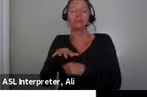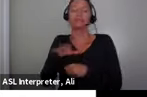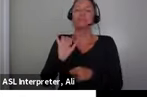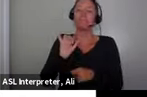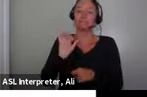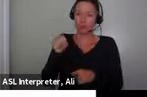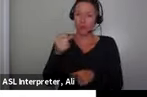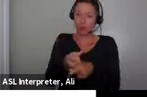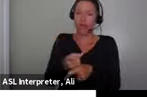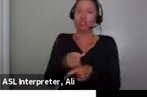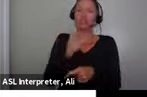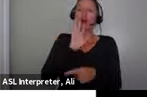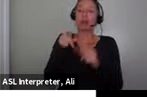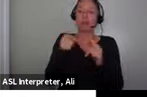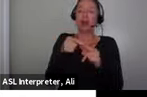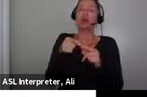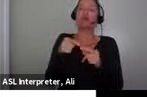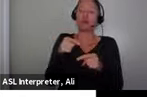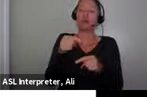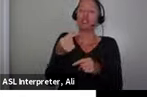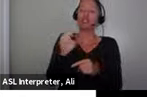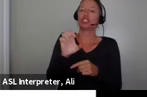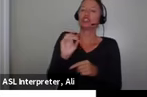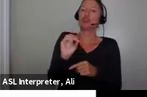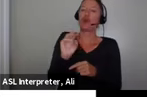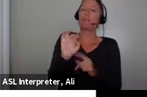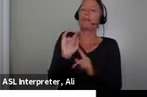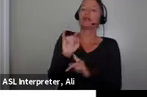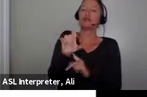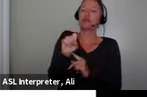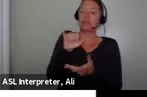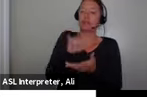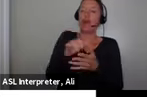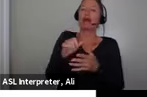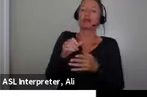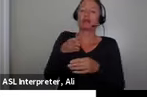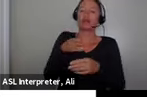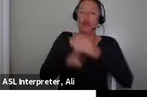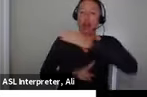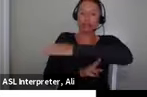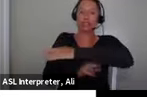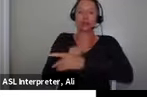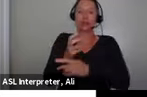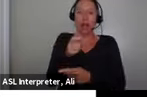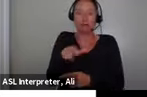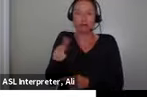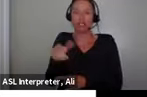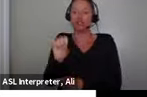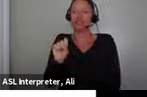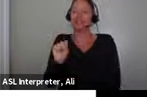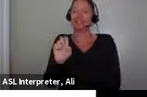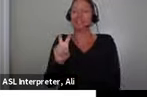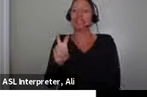the overcrossing. I will direct your question to Stephen Grover of SGA Architecture and Engineering.